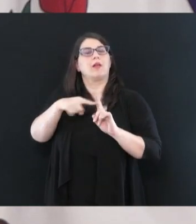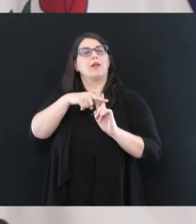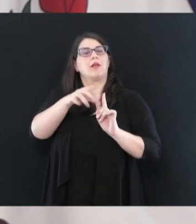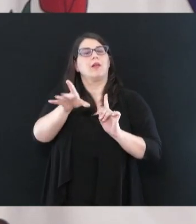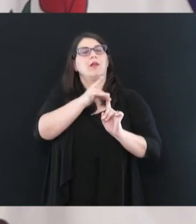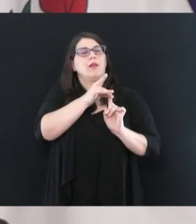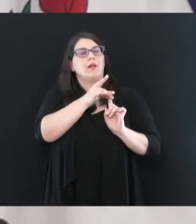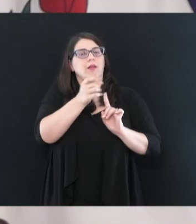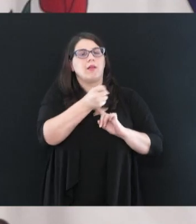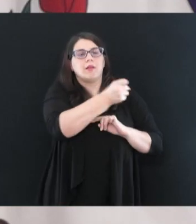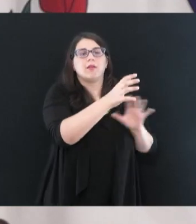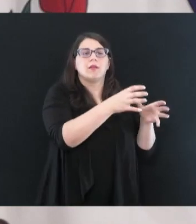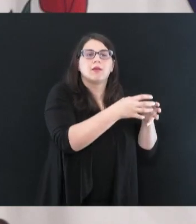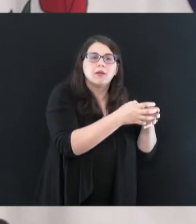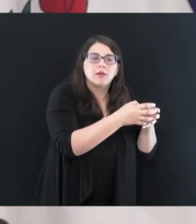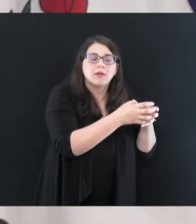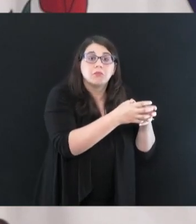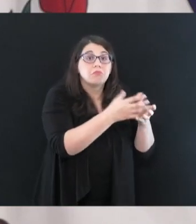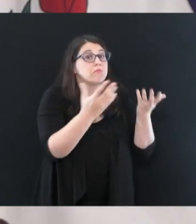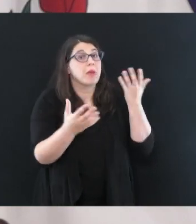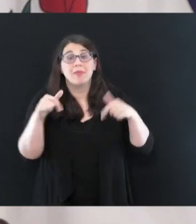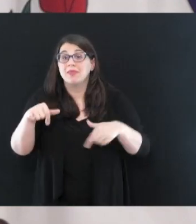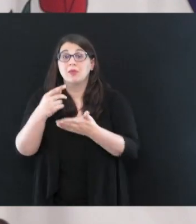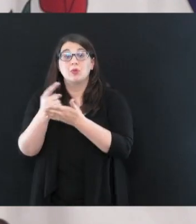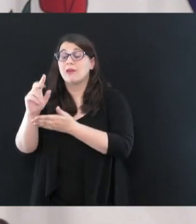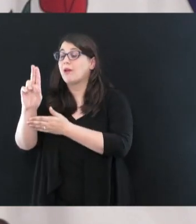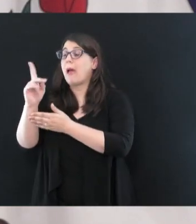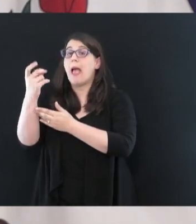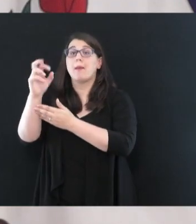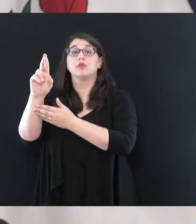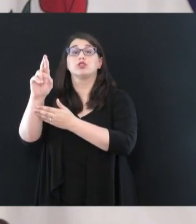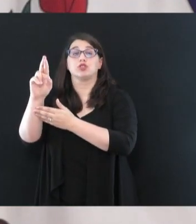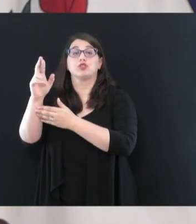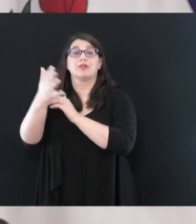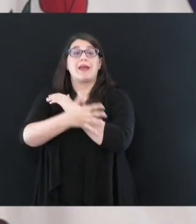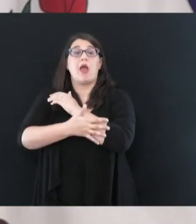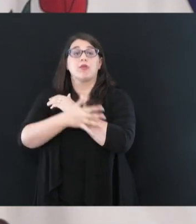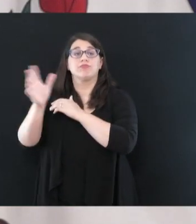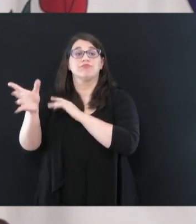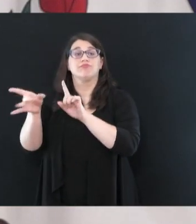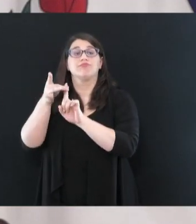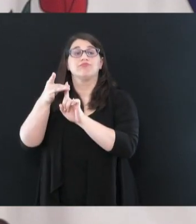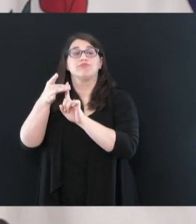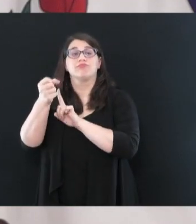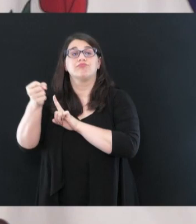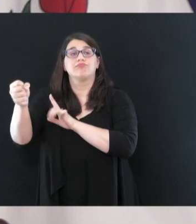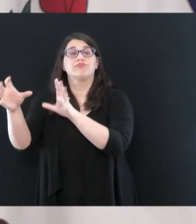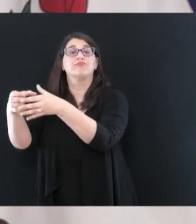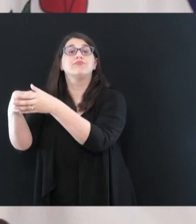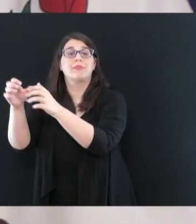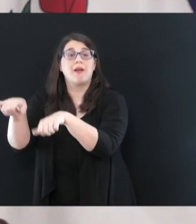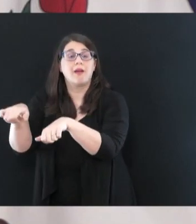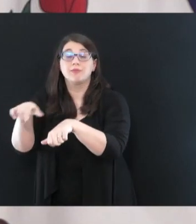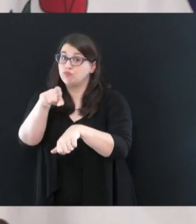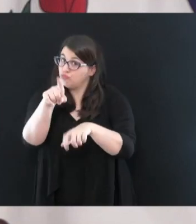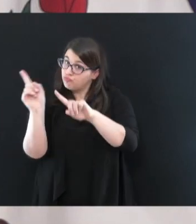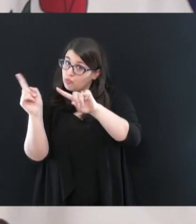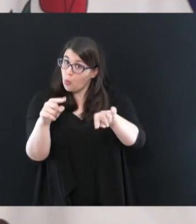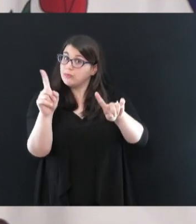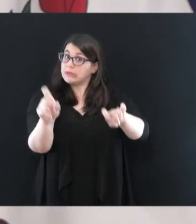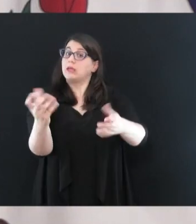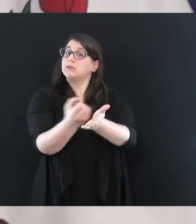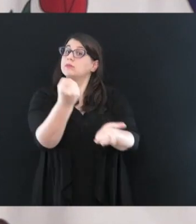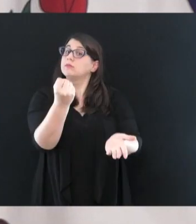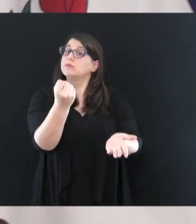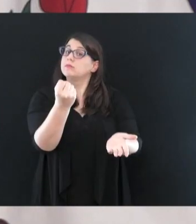thing. So, just try if you can to get out and get tested. And if